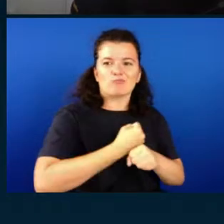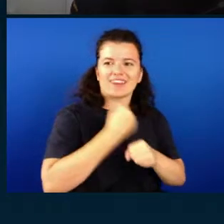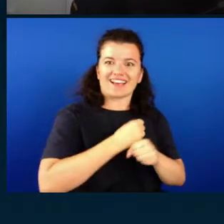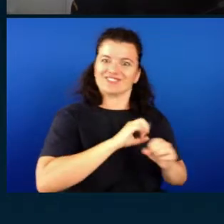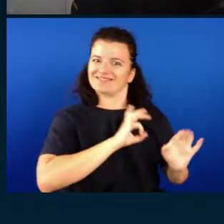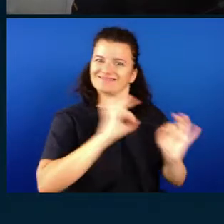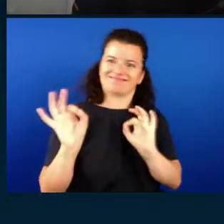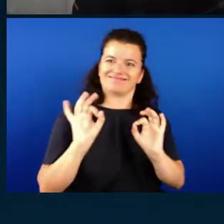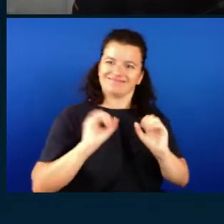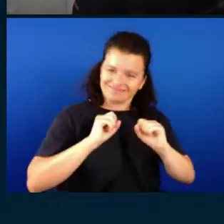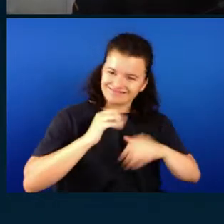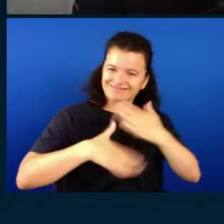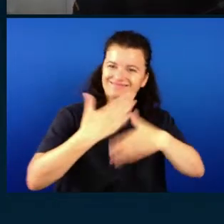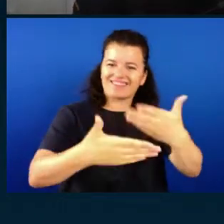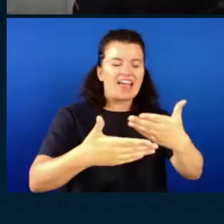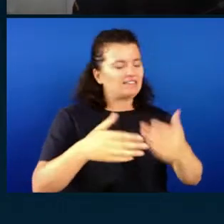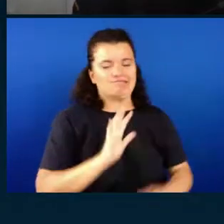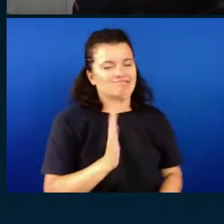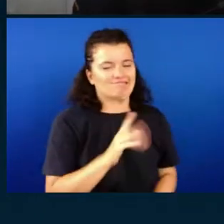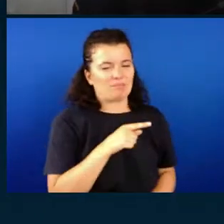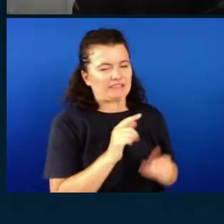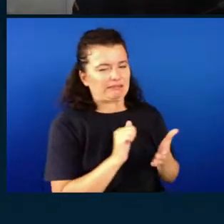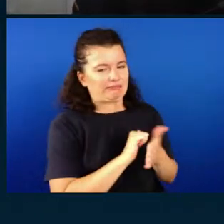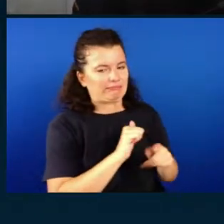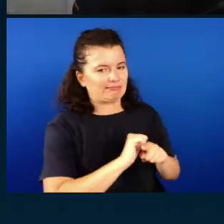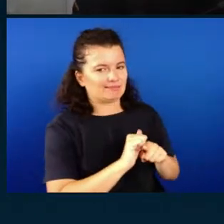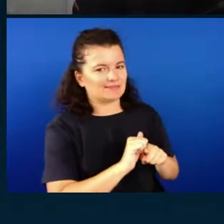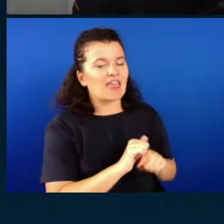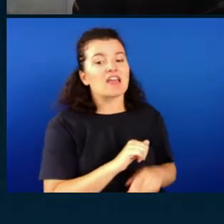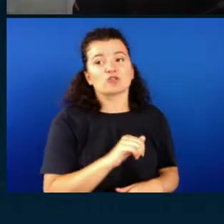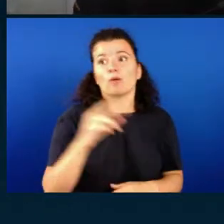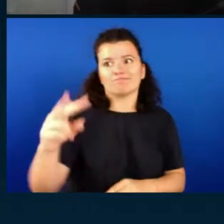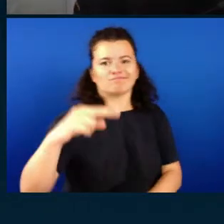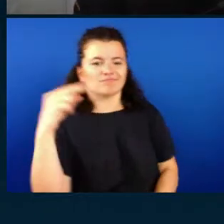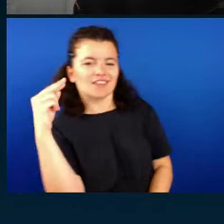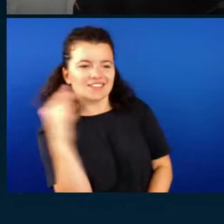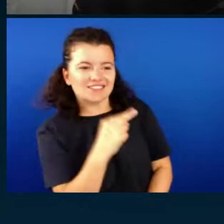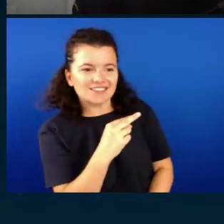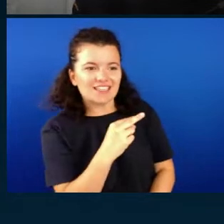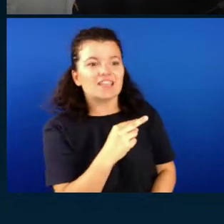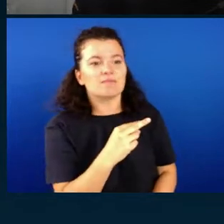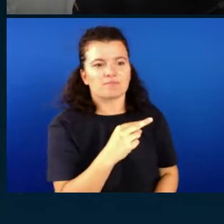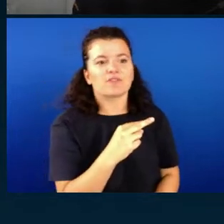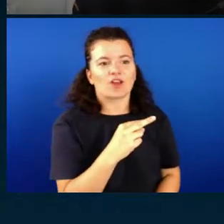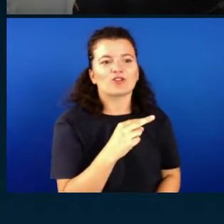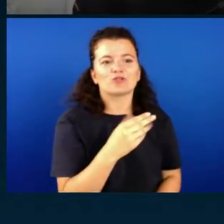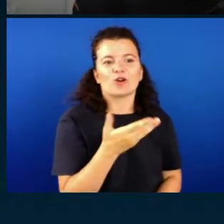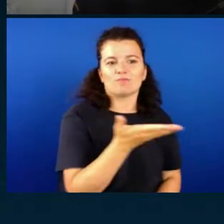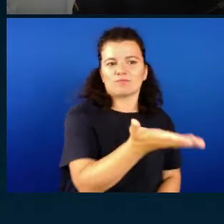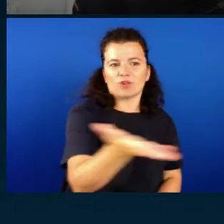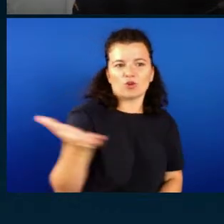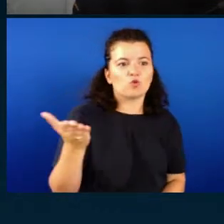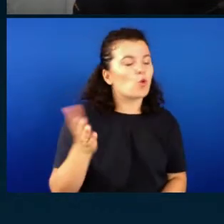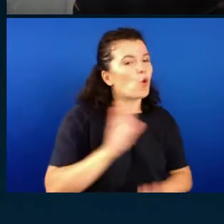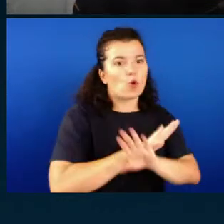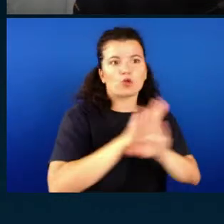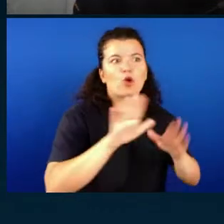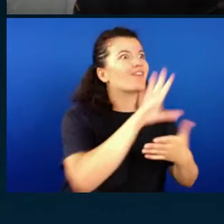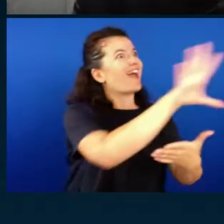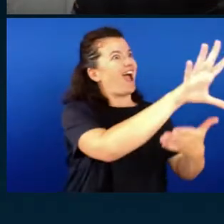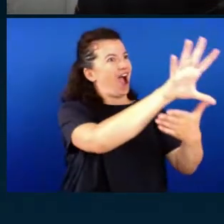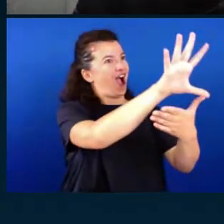like that. And the reason I mentioned that is to encourage you to not start copy and pasting it and thinking it's